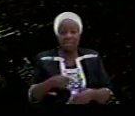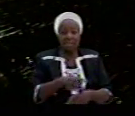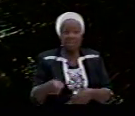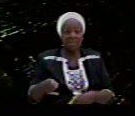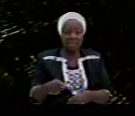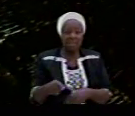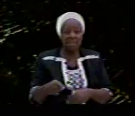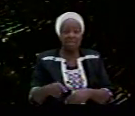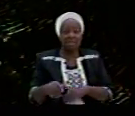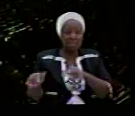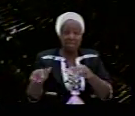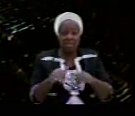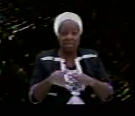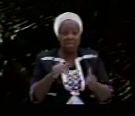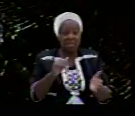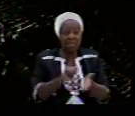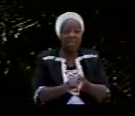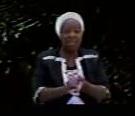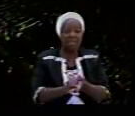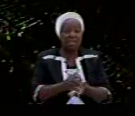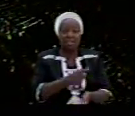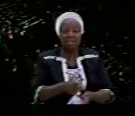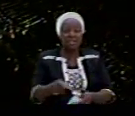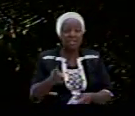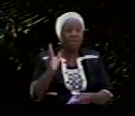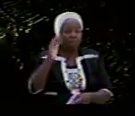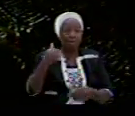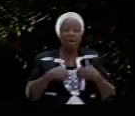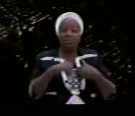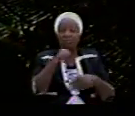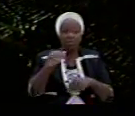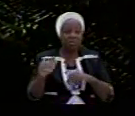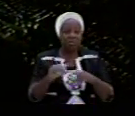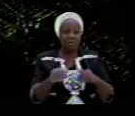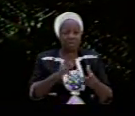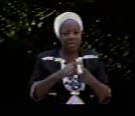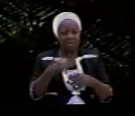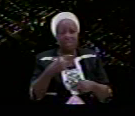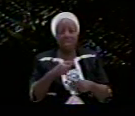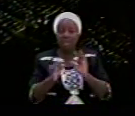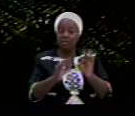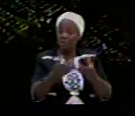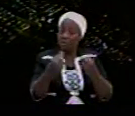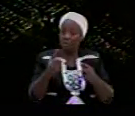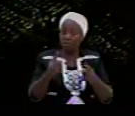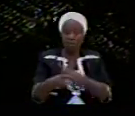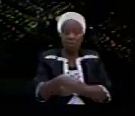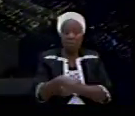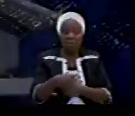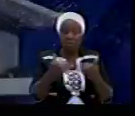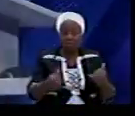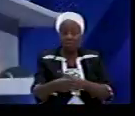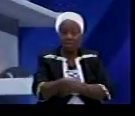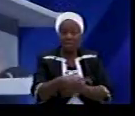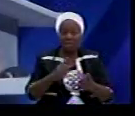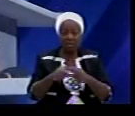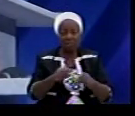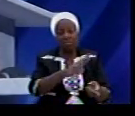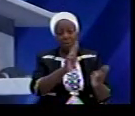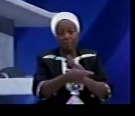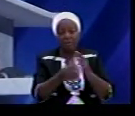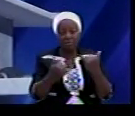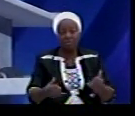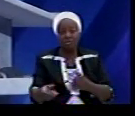have done, God said, if you come today, if you repent today, if you turn around